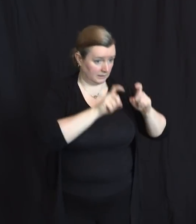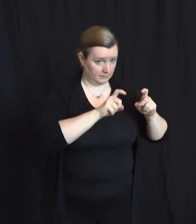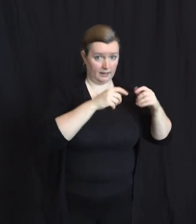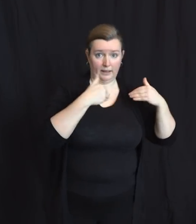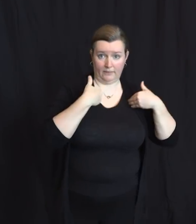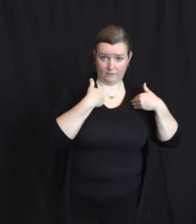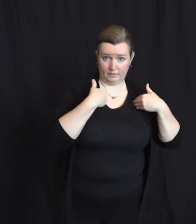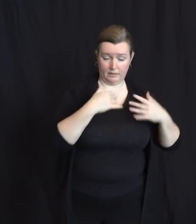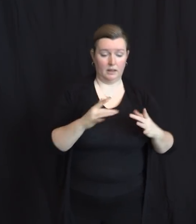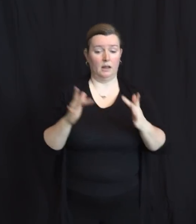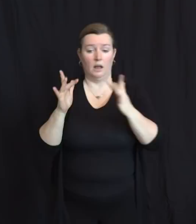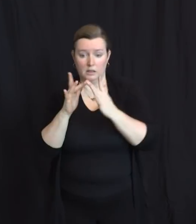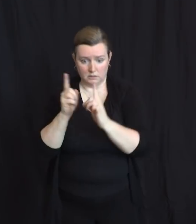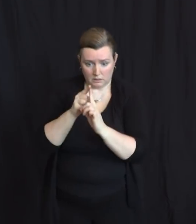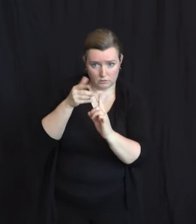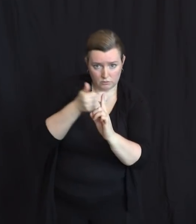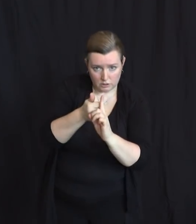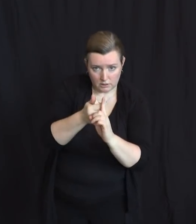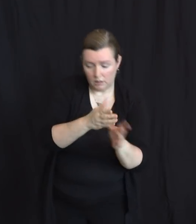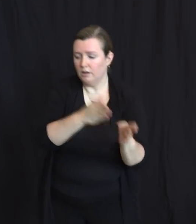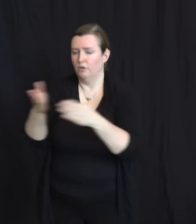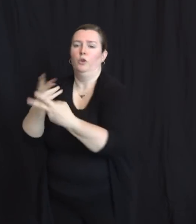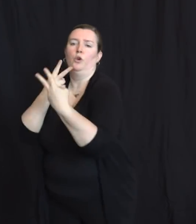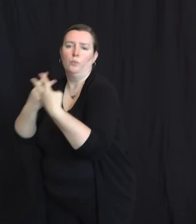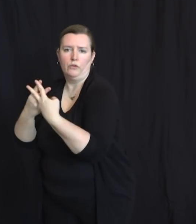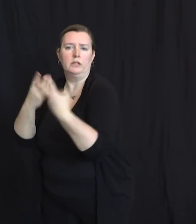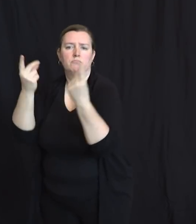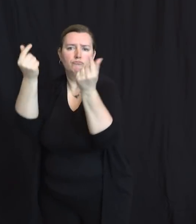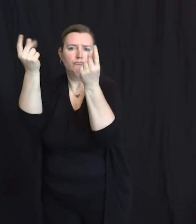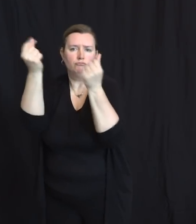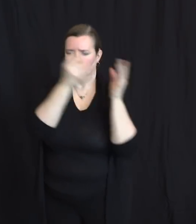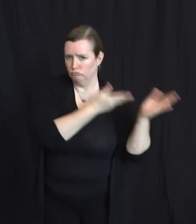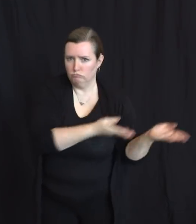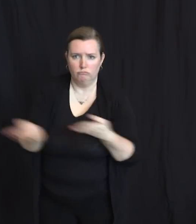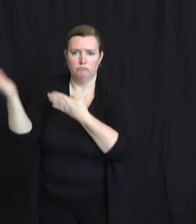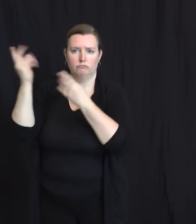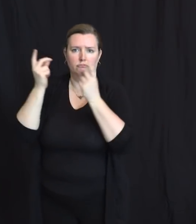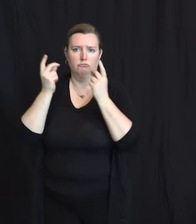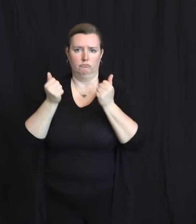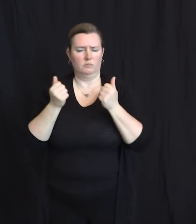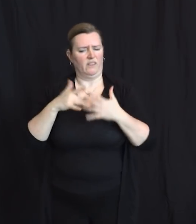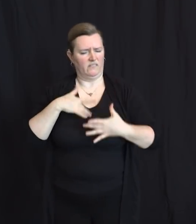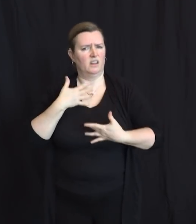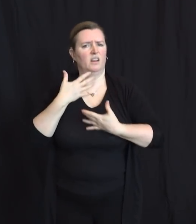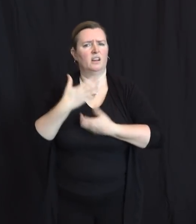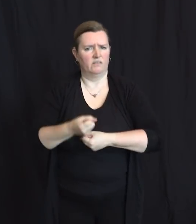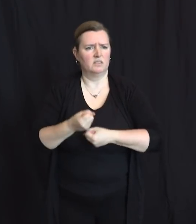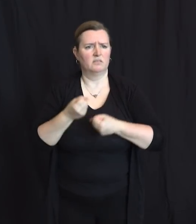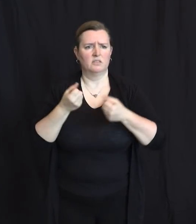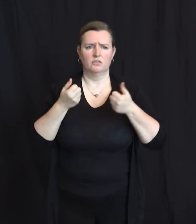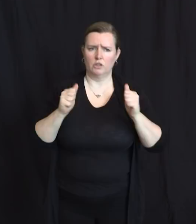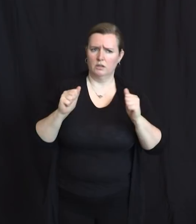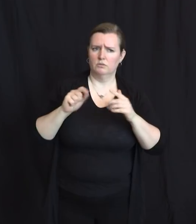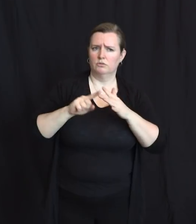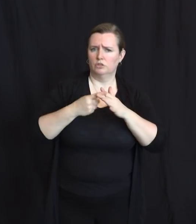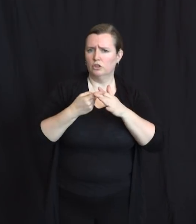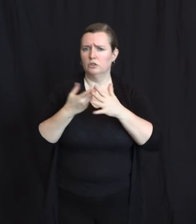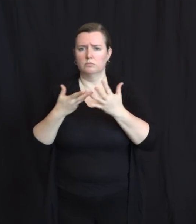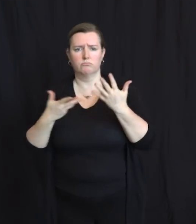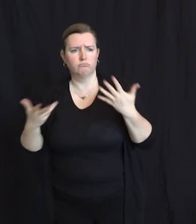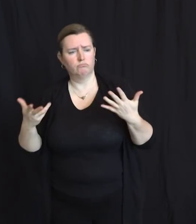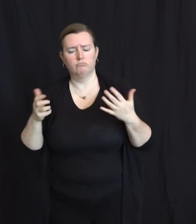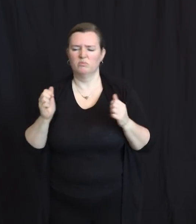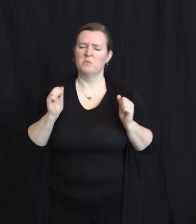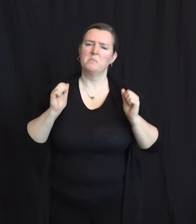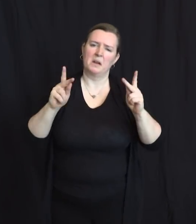have the confidence, and we could tell you that we've got the confidence to begin to reopen our state. And we're working as fast as we can, by the